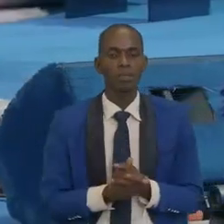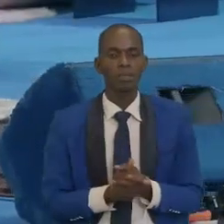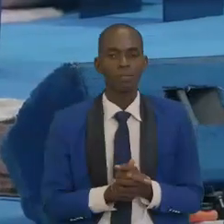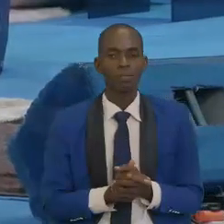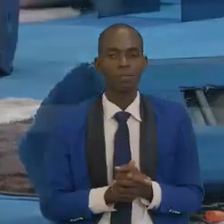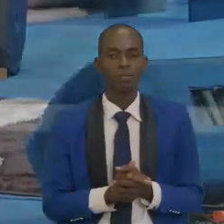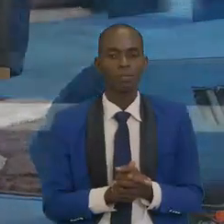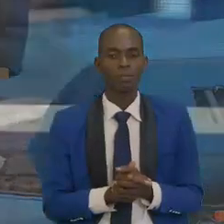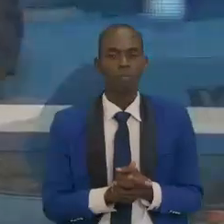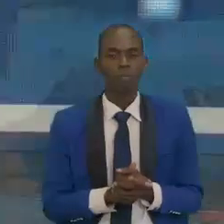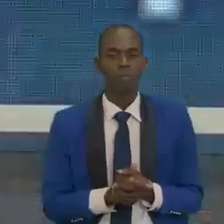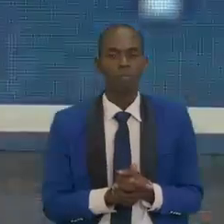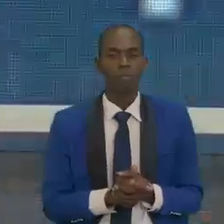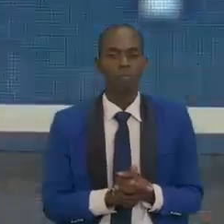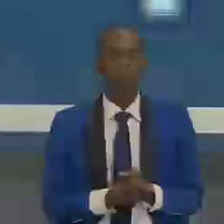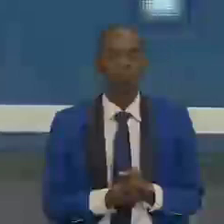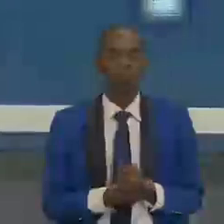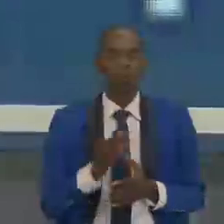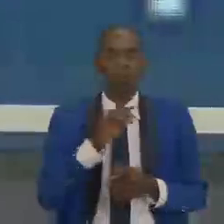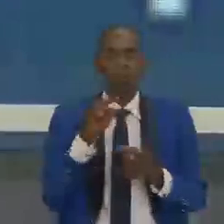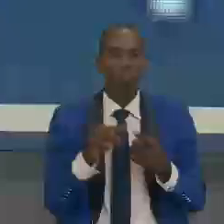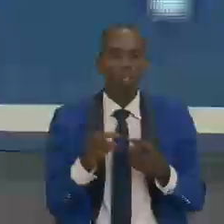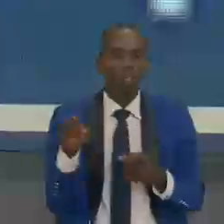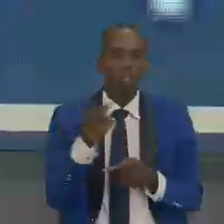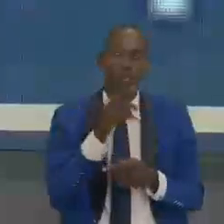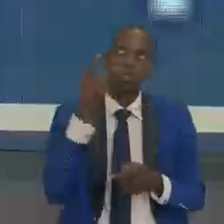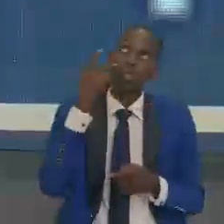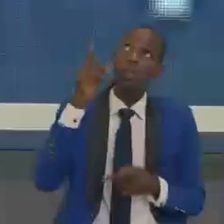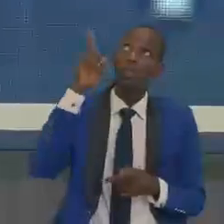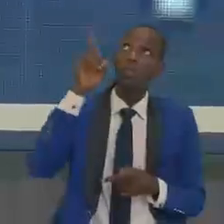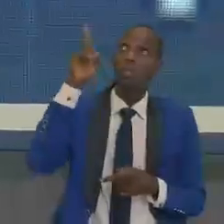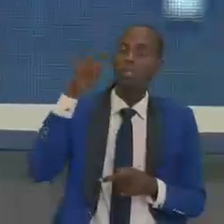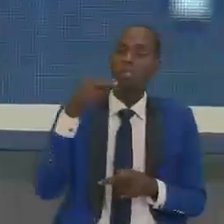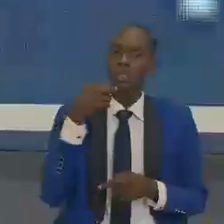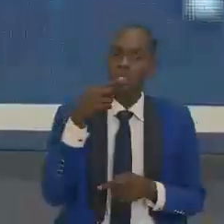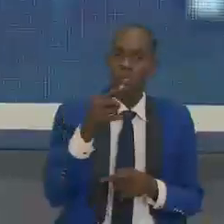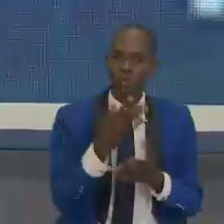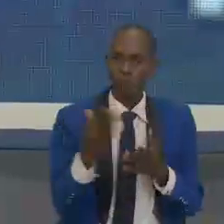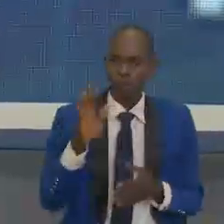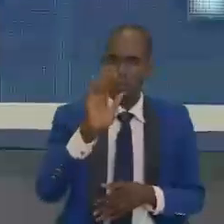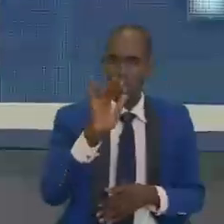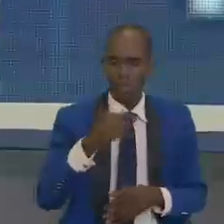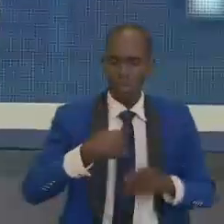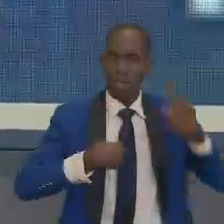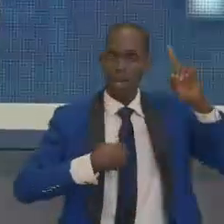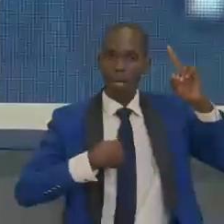When you see him and he tells you, I am talking to you,